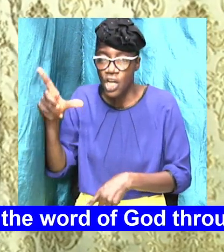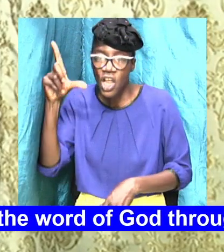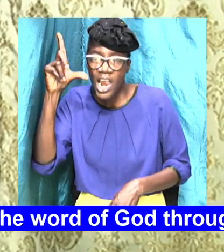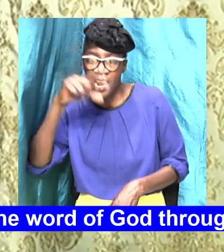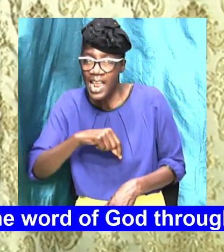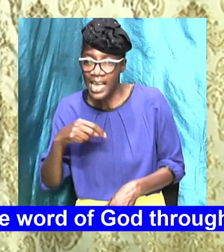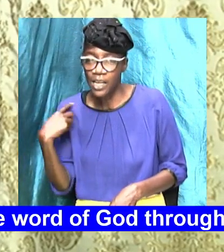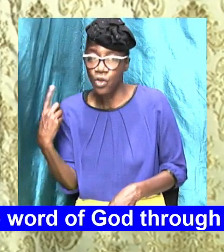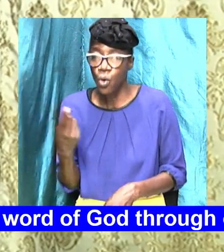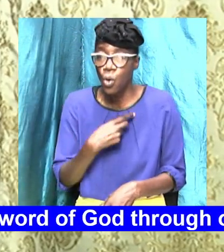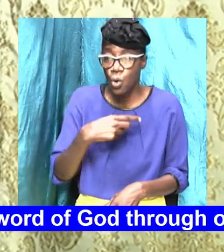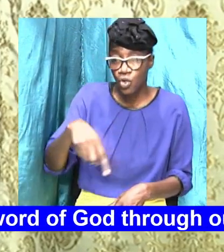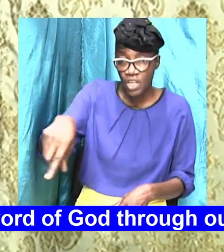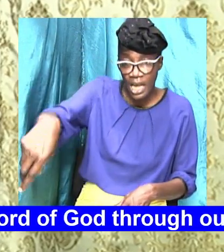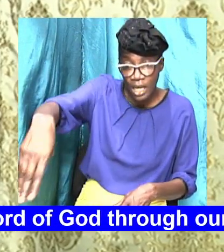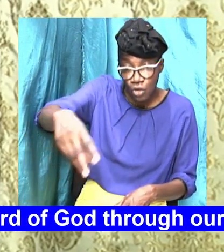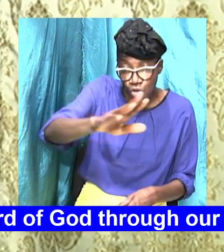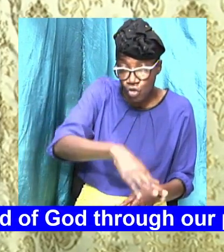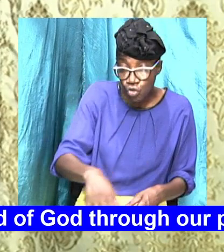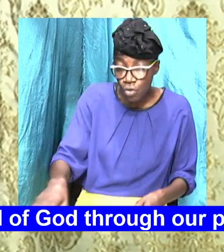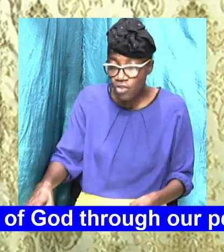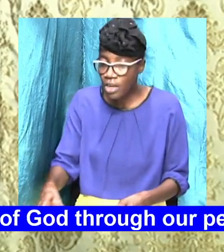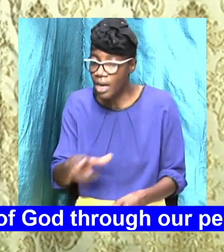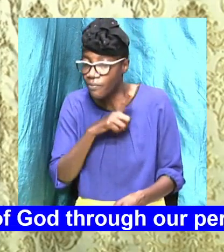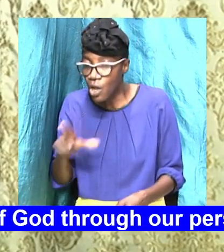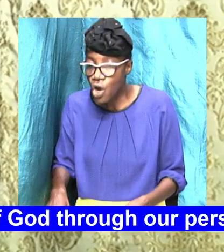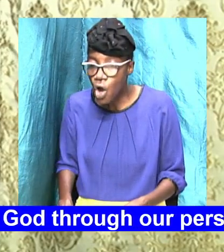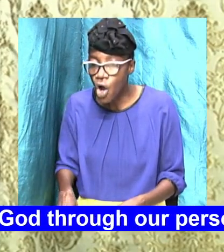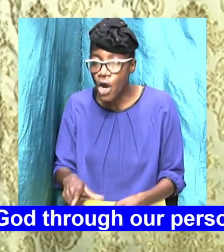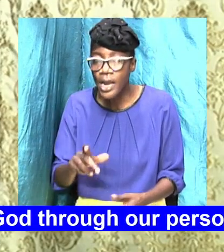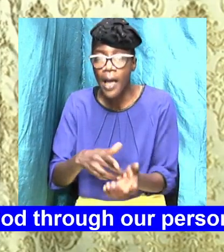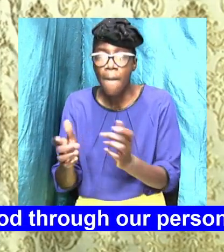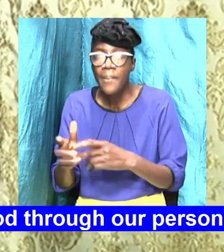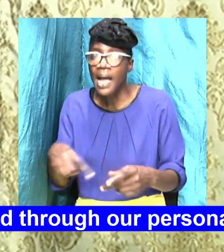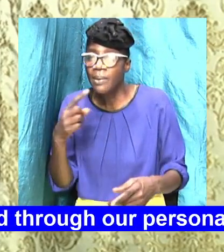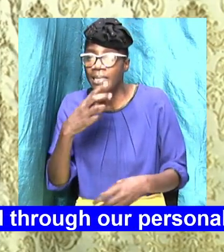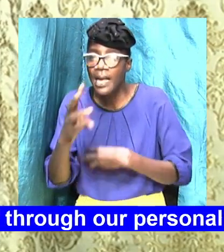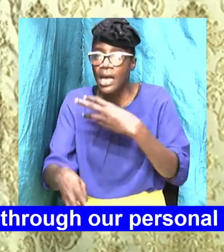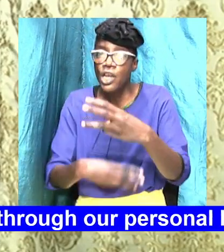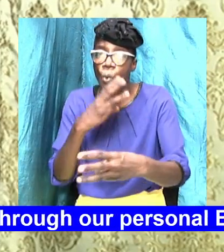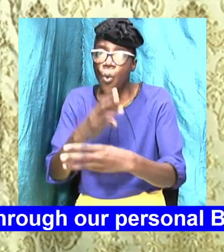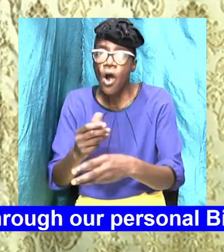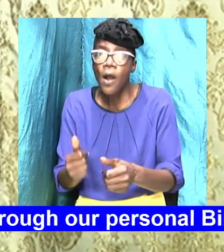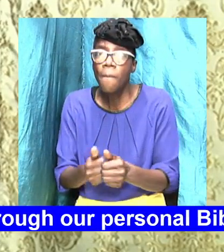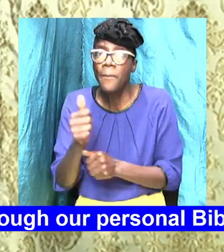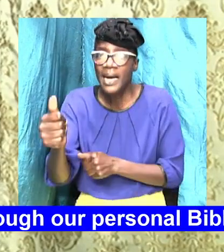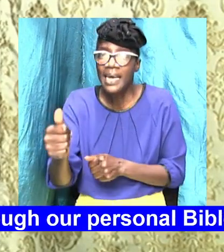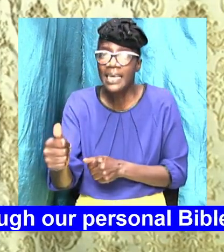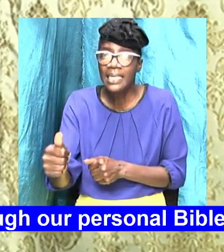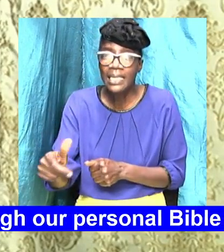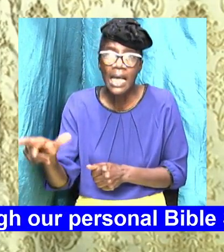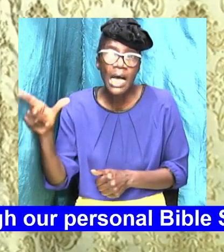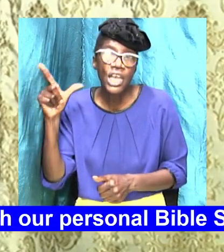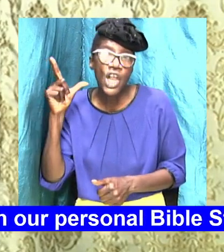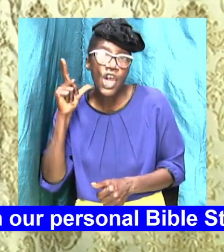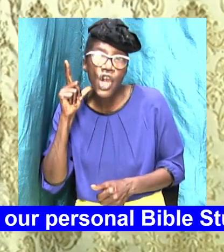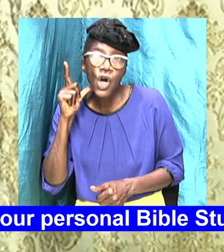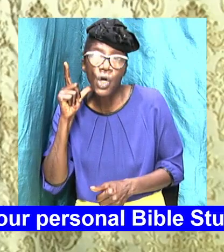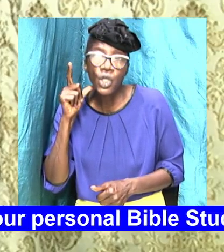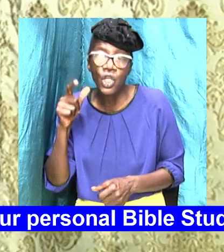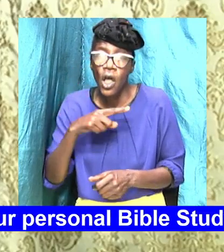of the Lord. And the world passeth away, the Bible says, and the lust thereof. But he